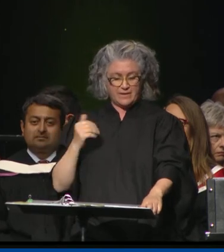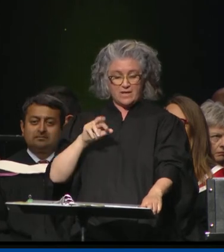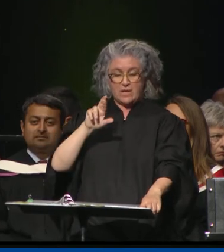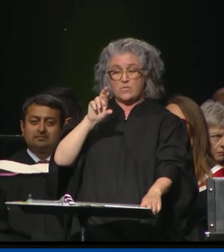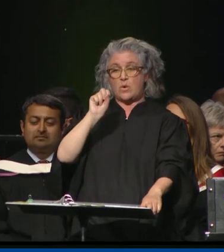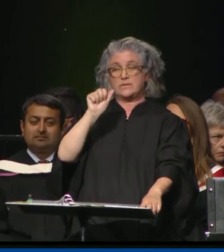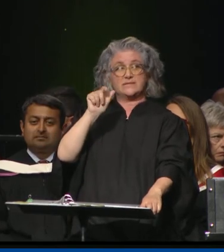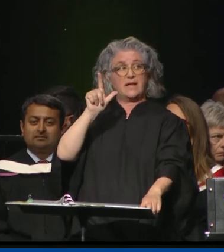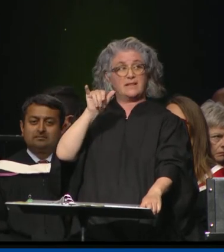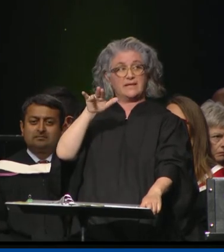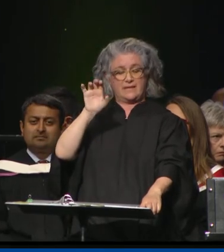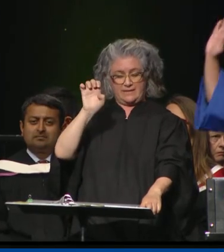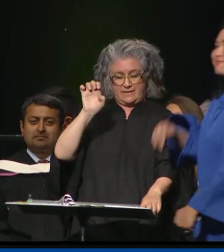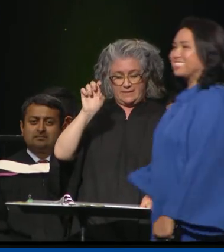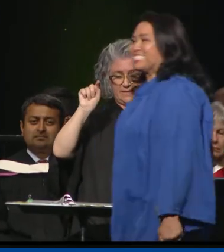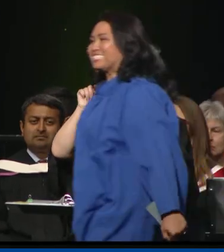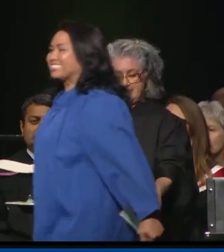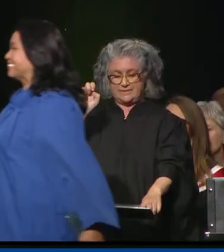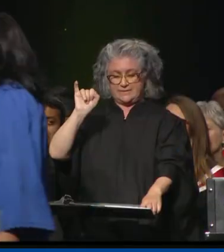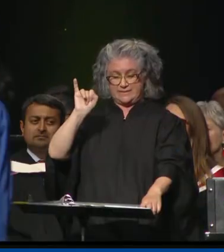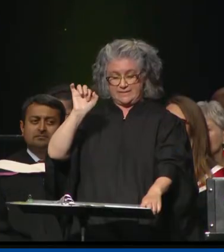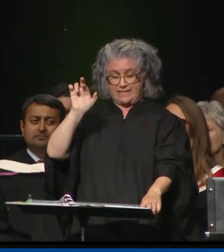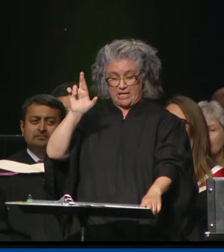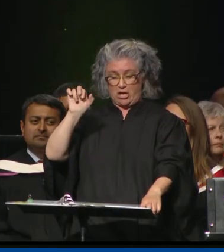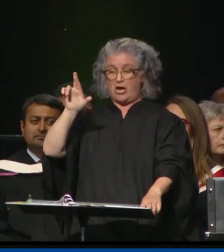Rosaline Torreira.